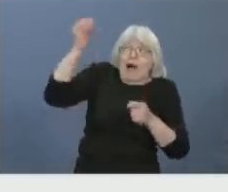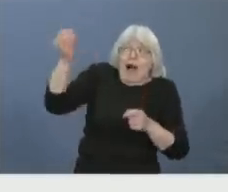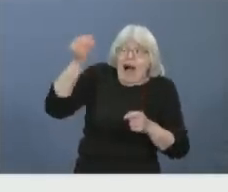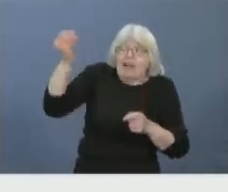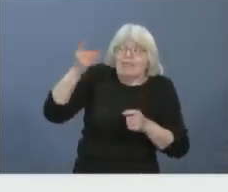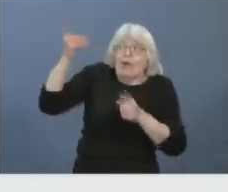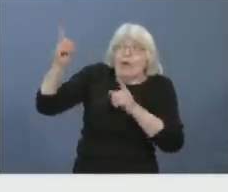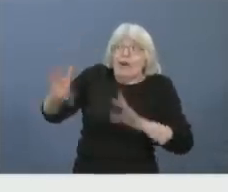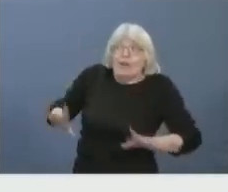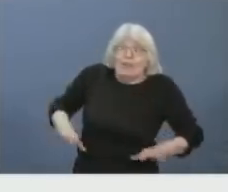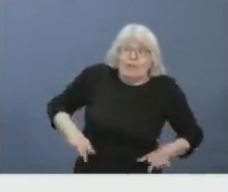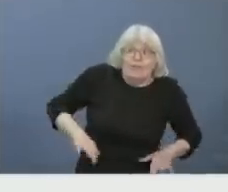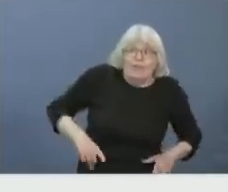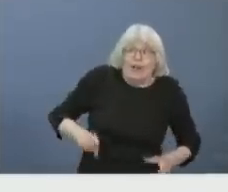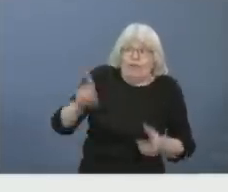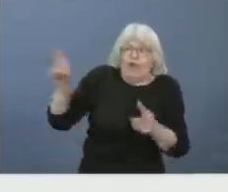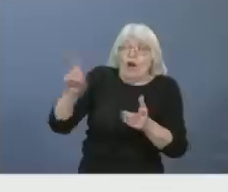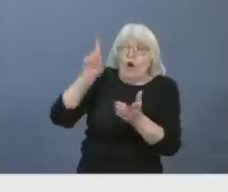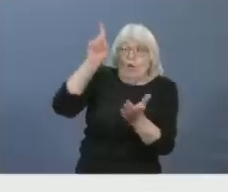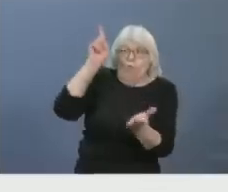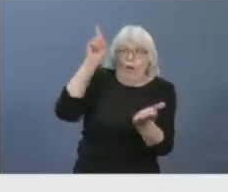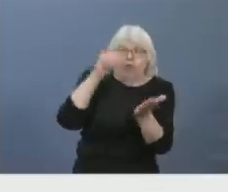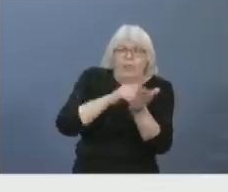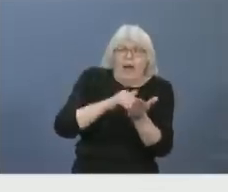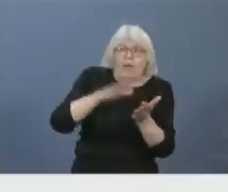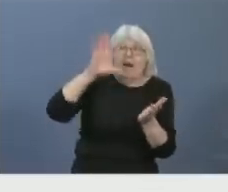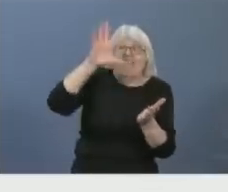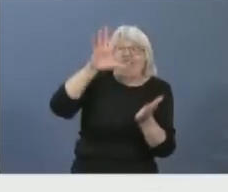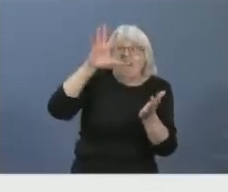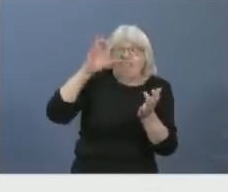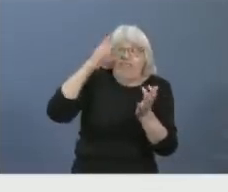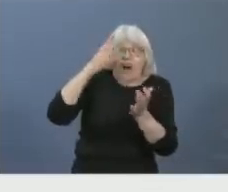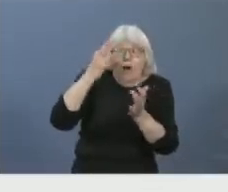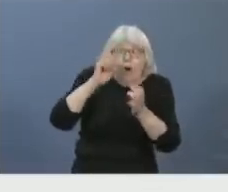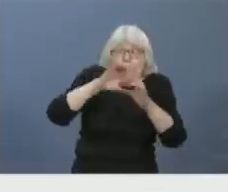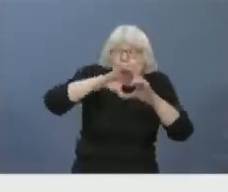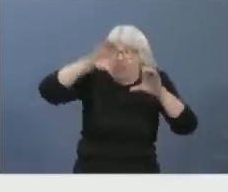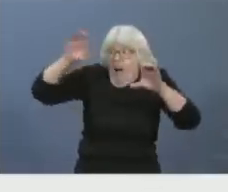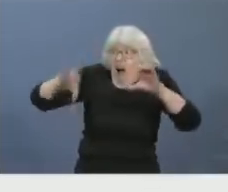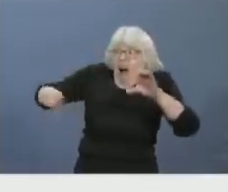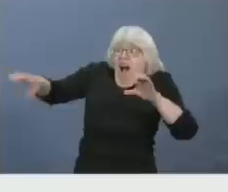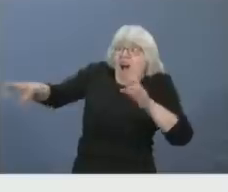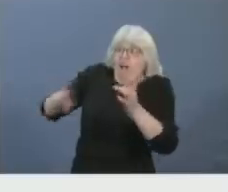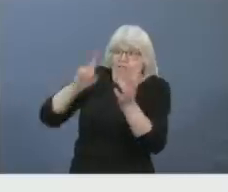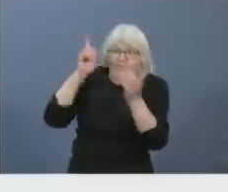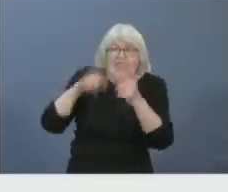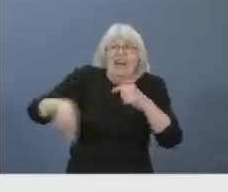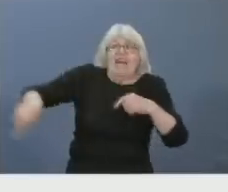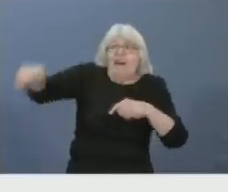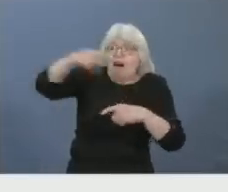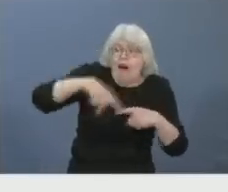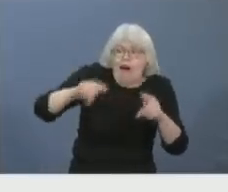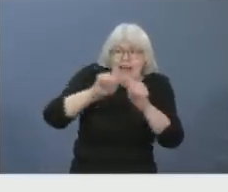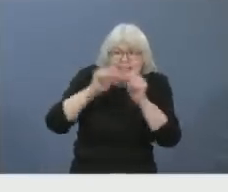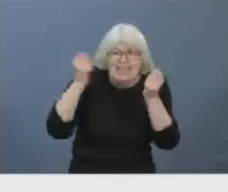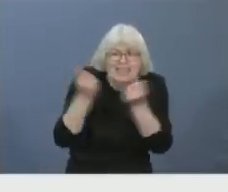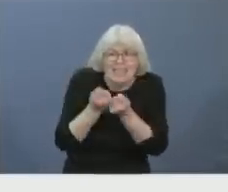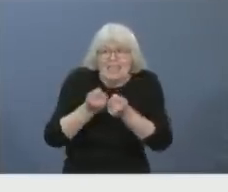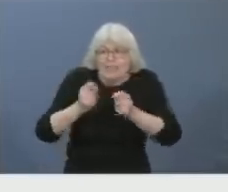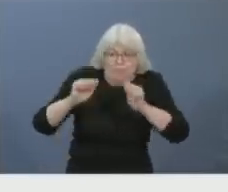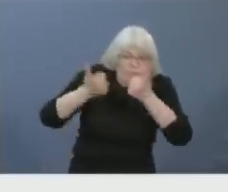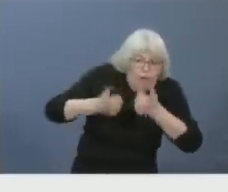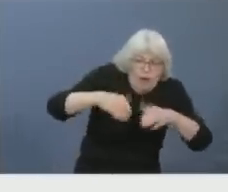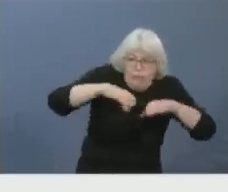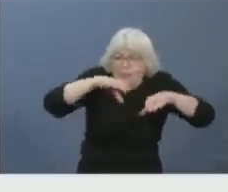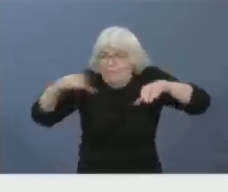1,500 lengths of hose to give us some extra equipment on the ground for the crews. Our Department of Natural Resources crew that